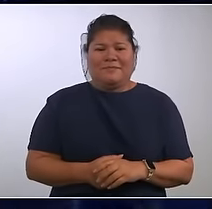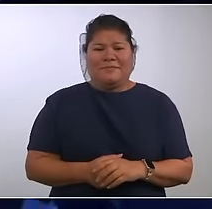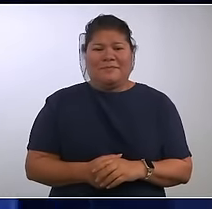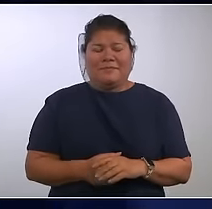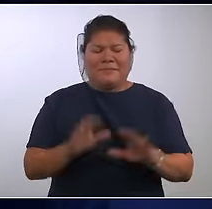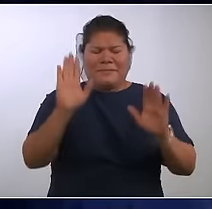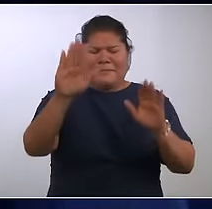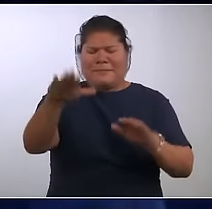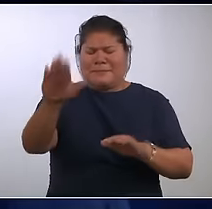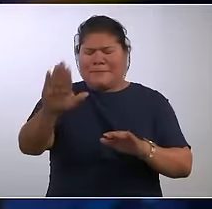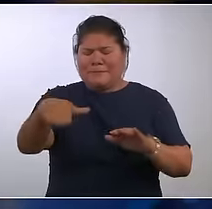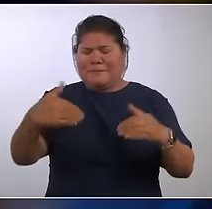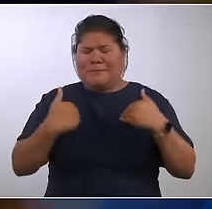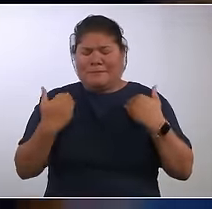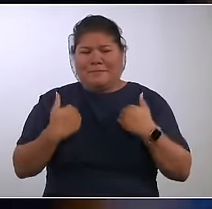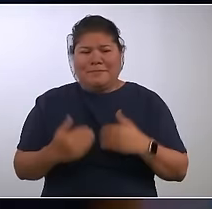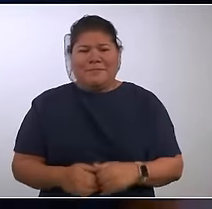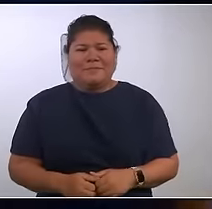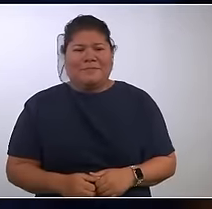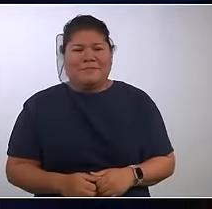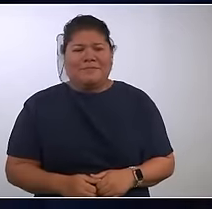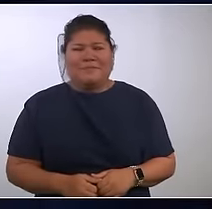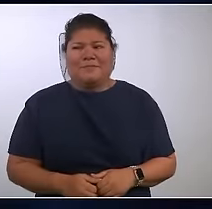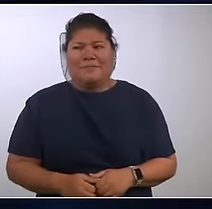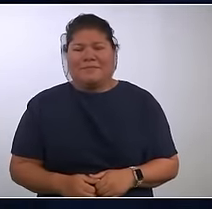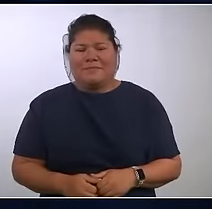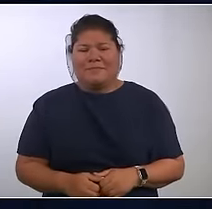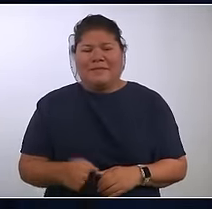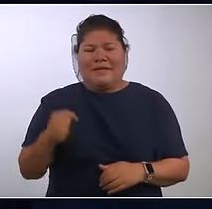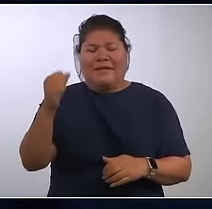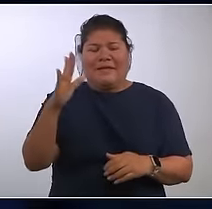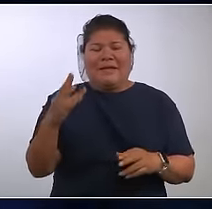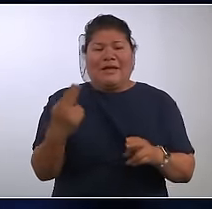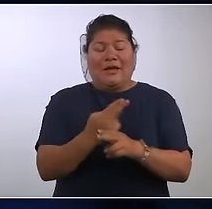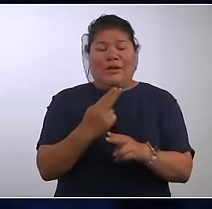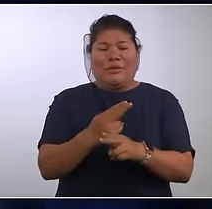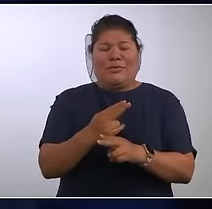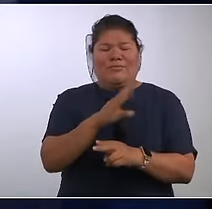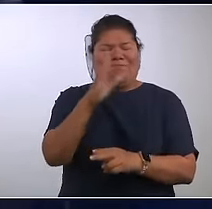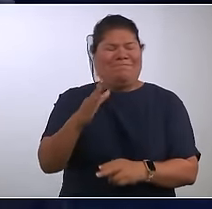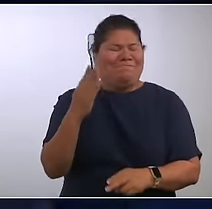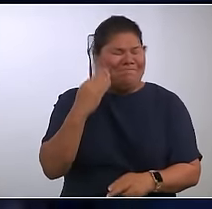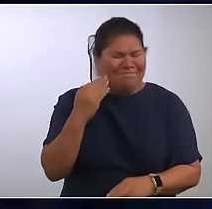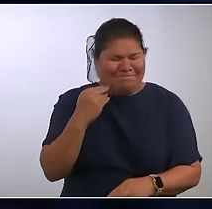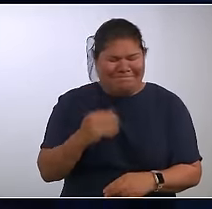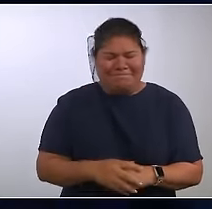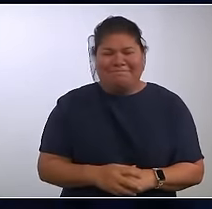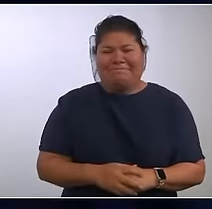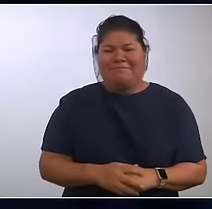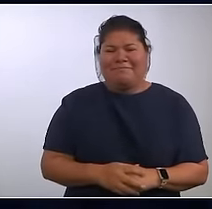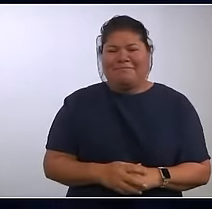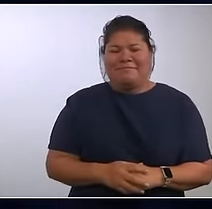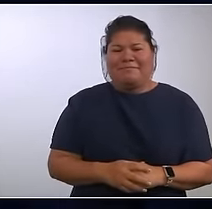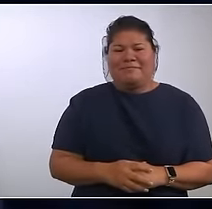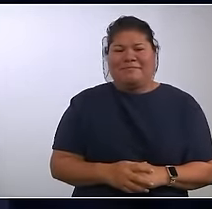Listen, young people. Escuchen, jóvenes. God is going to use you as never before. Dios lo va a usar como nunca antes.